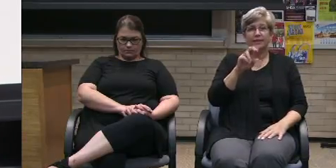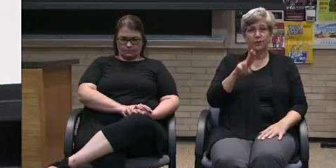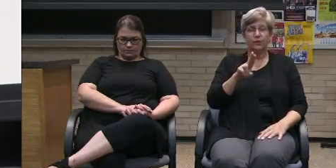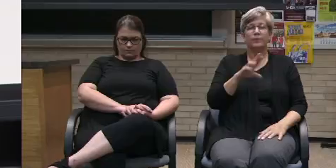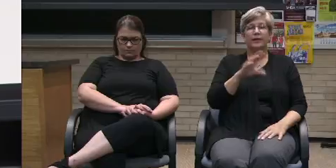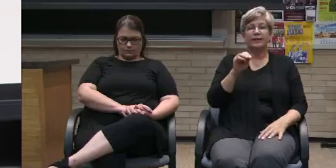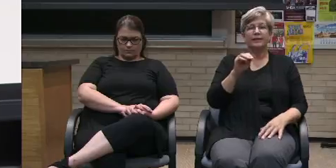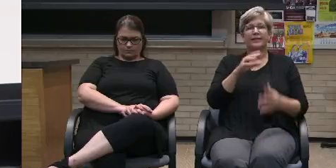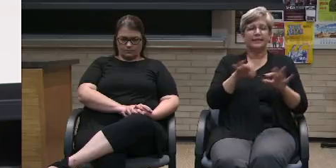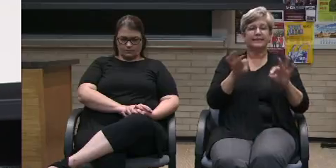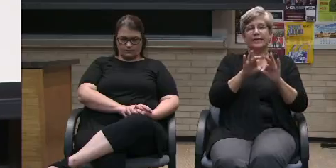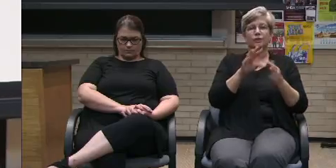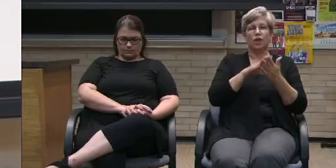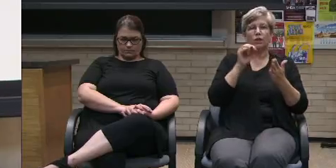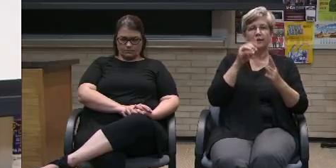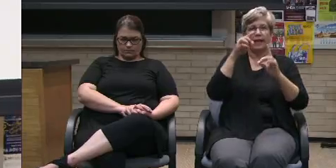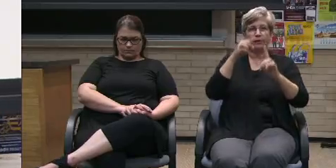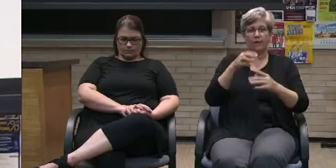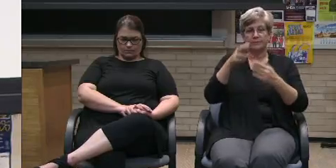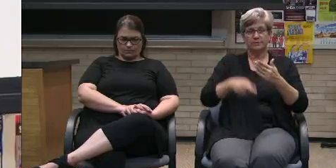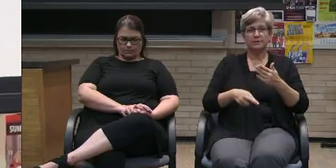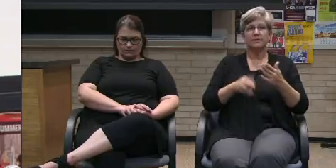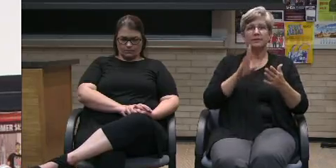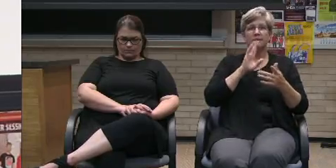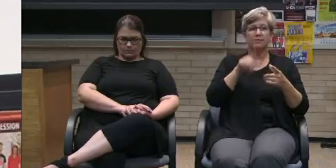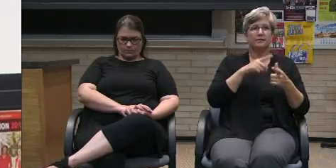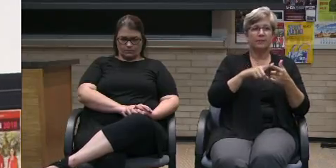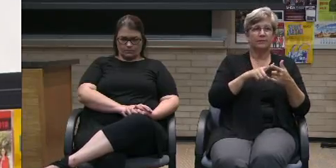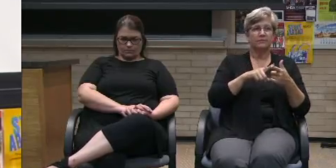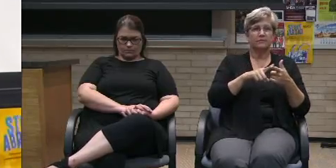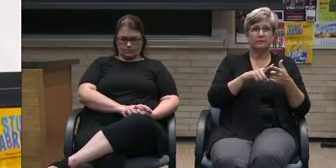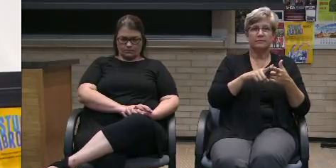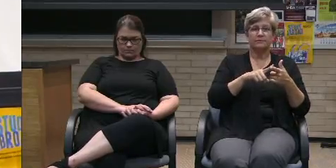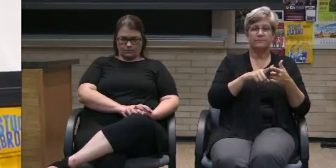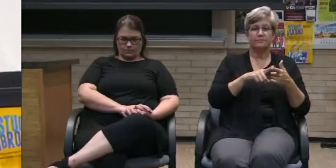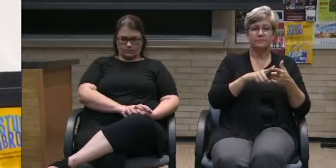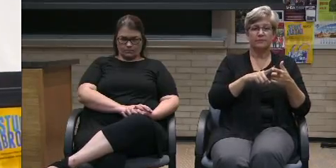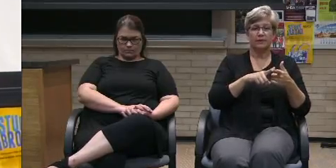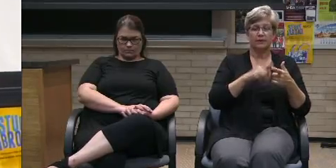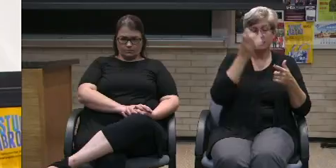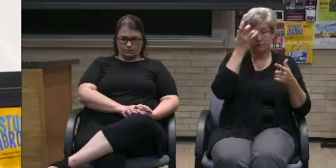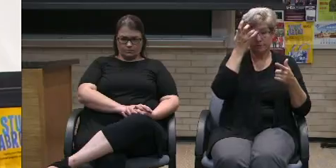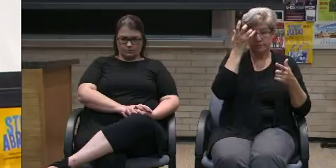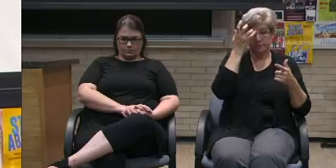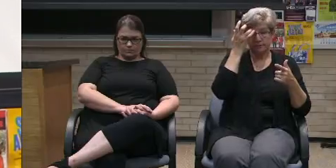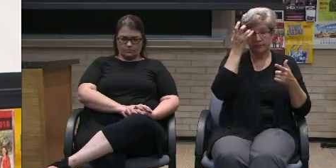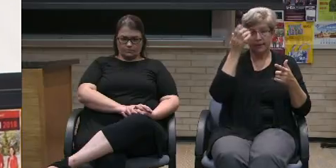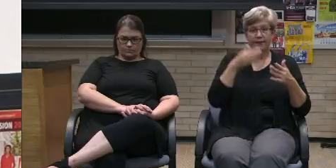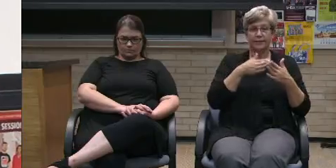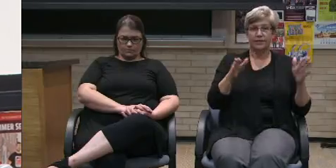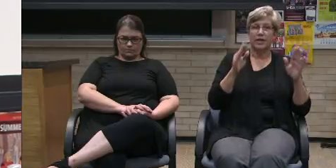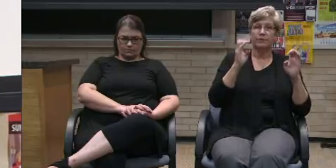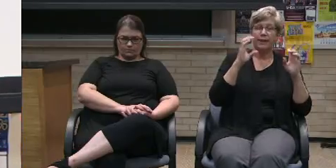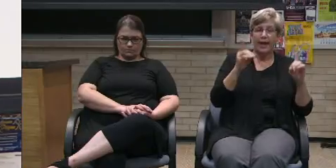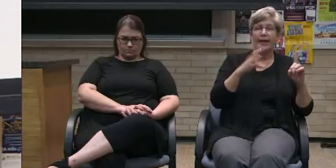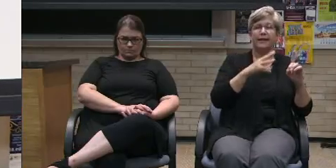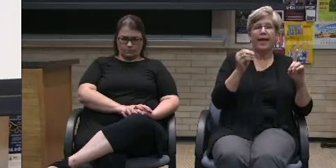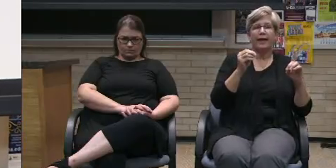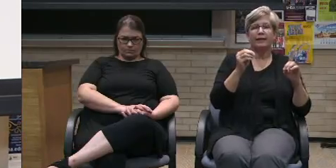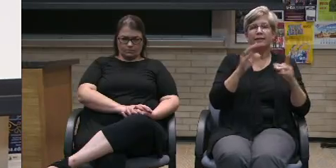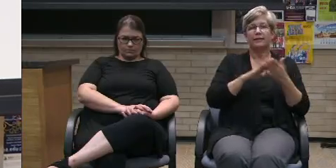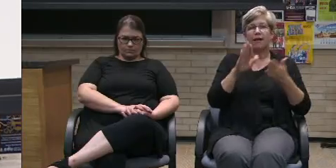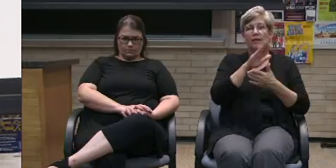the essential learning outcomes, talk about, often those get adapted into institutional learning outcomes. We talk about the general ed and the institutional learning outcomes